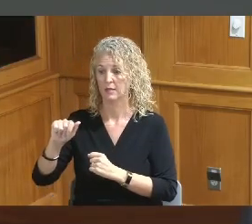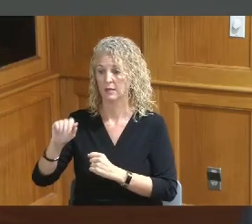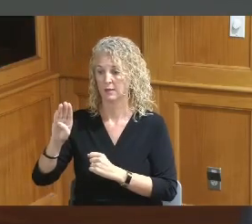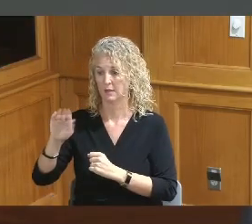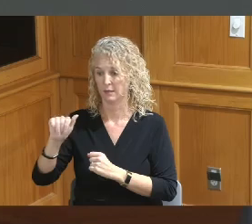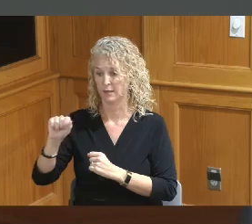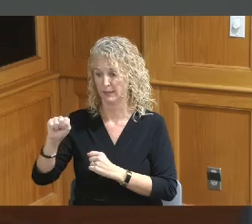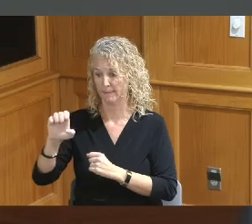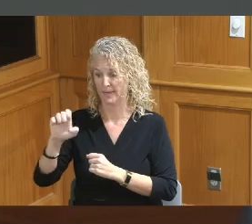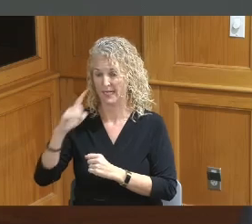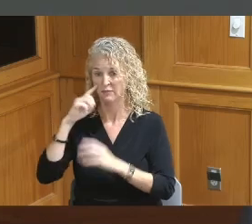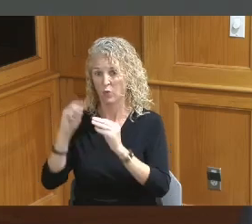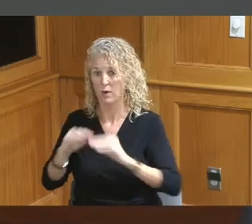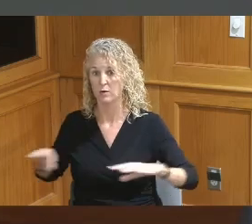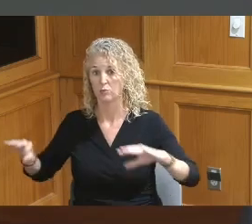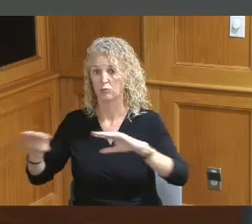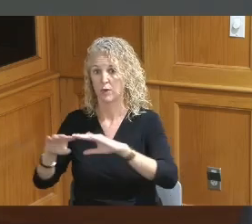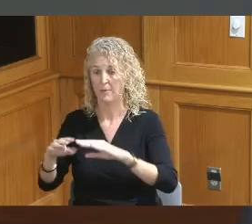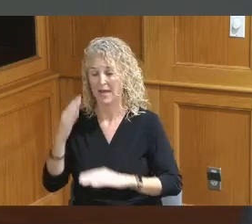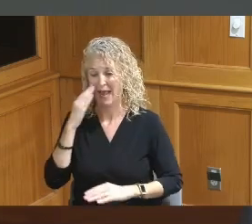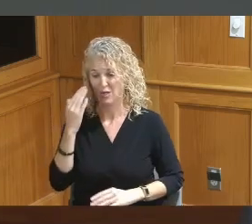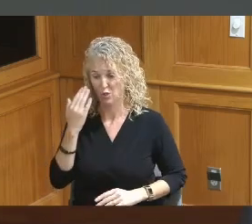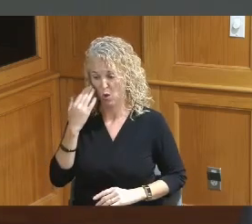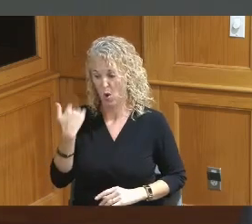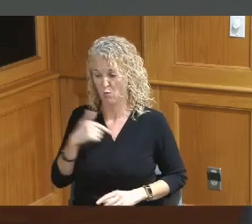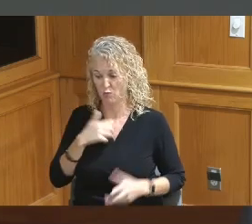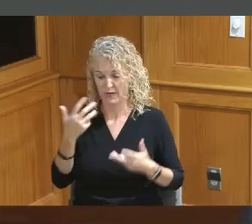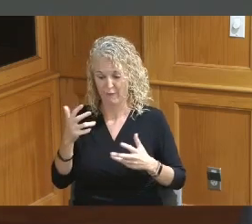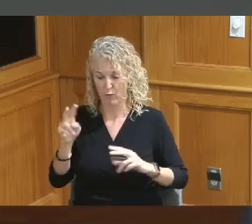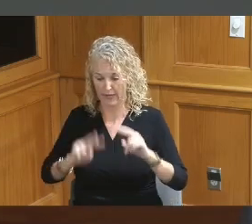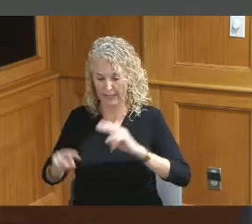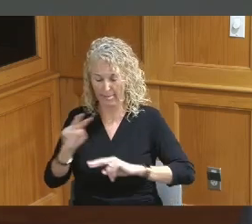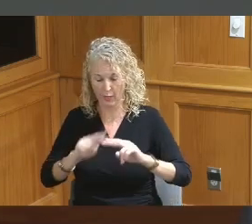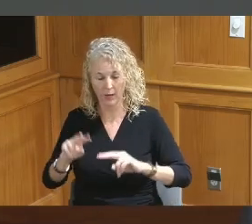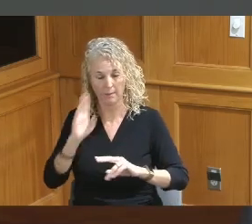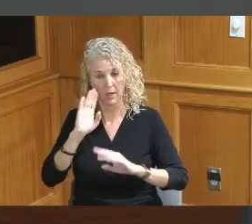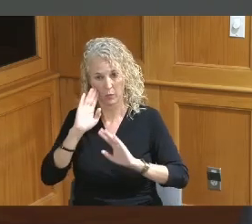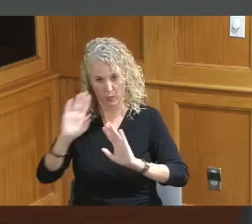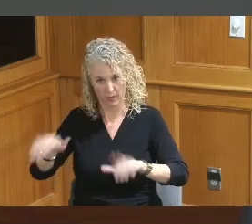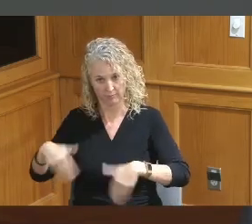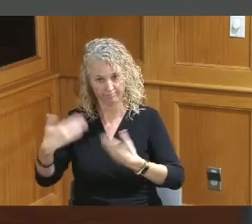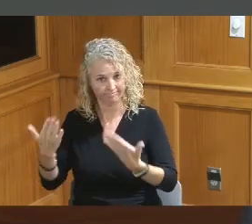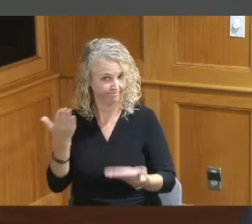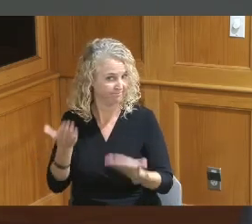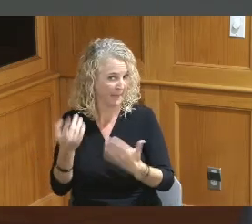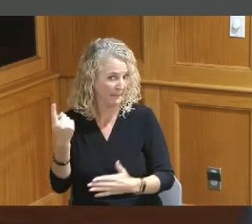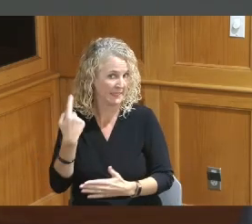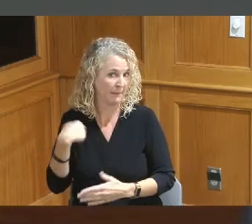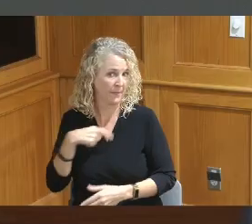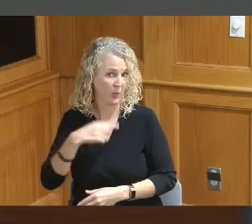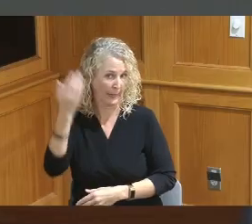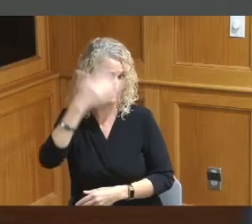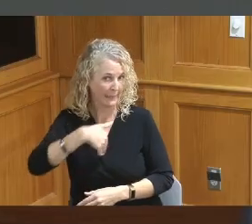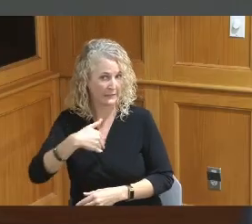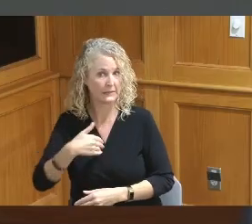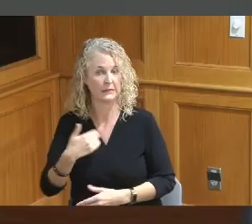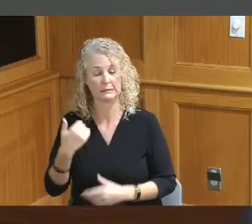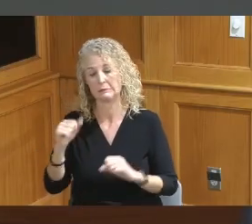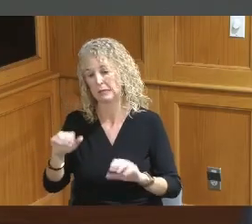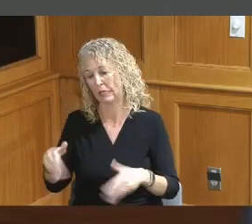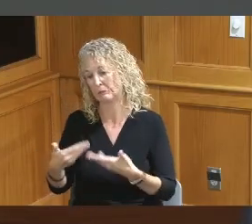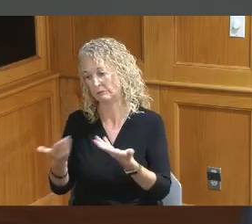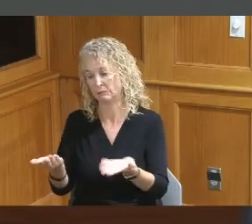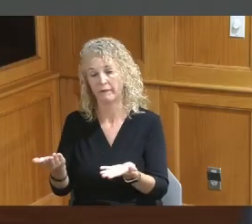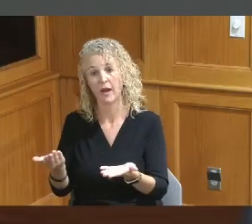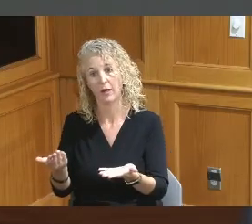cetera. We have looked at that in the past. We are rescanning that as well, just to see if there are things that we can offer from a county perspective of publicly